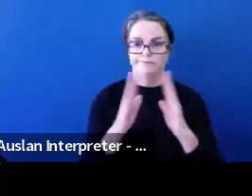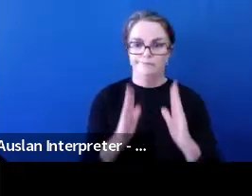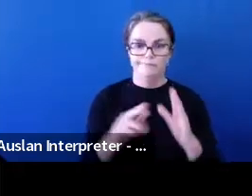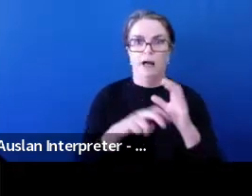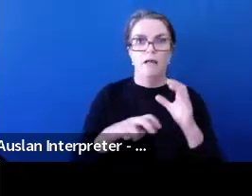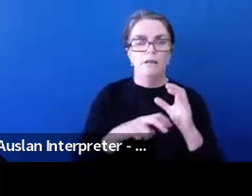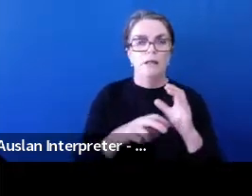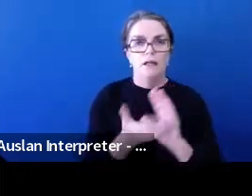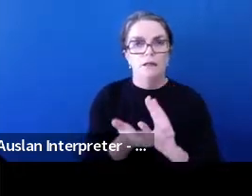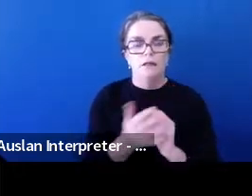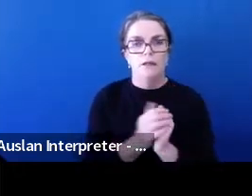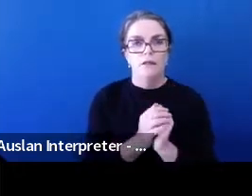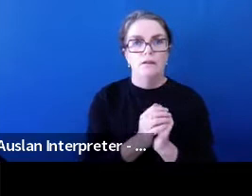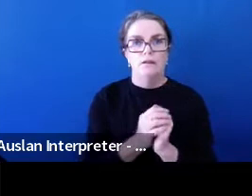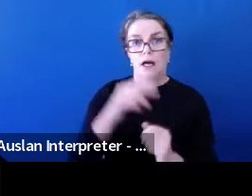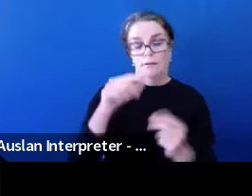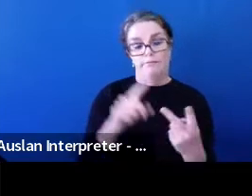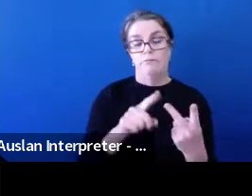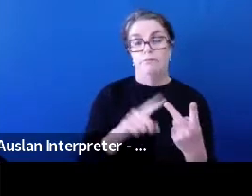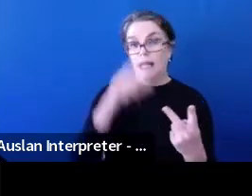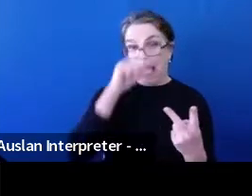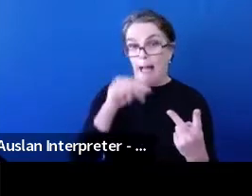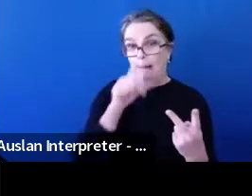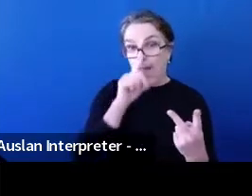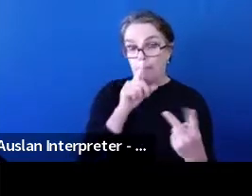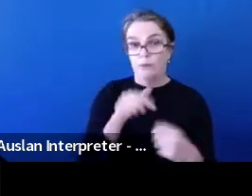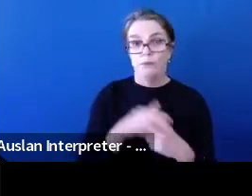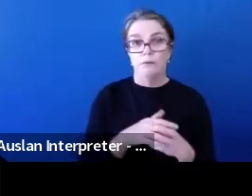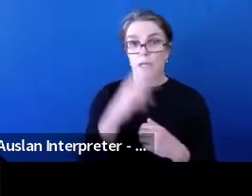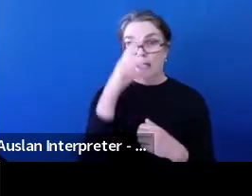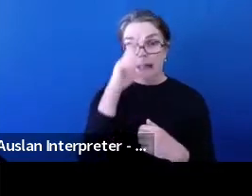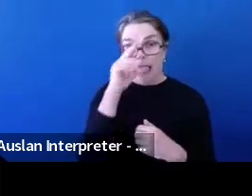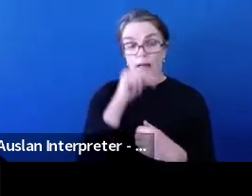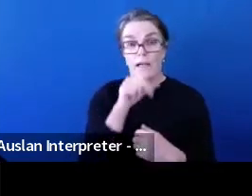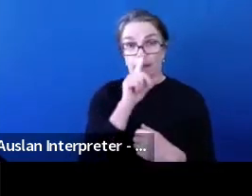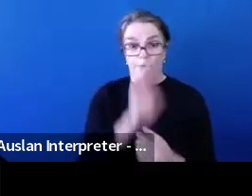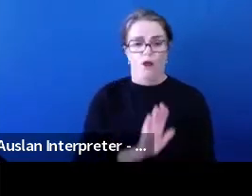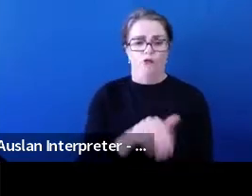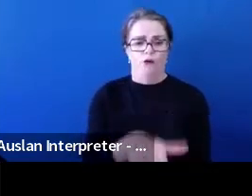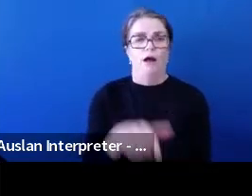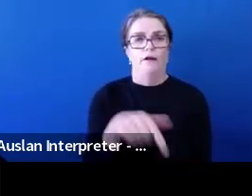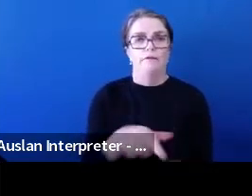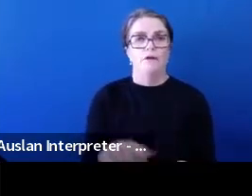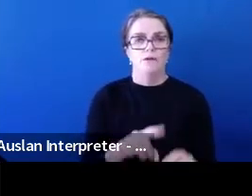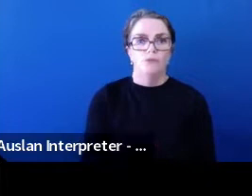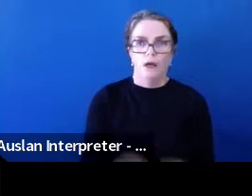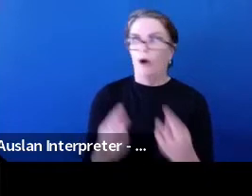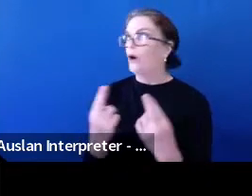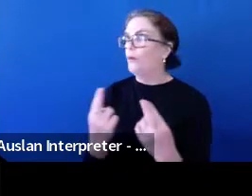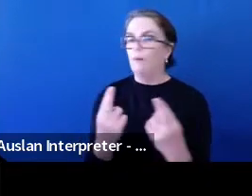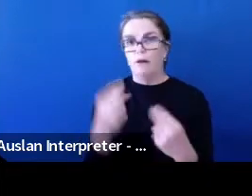Young people. Young people arrived with hopes, expectations about building a new